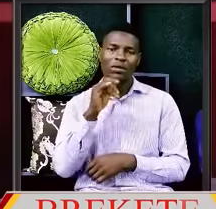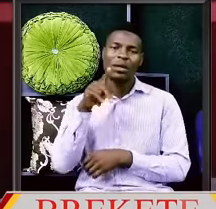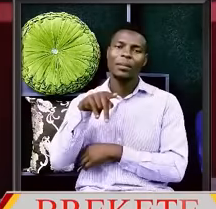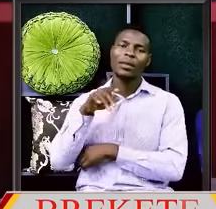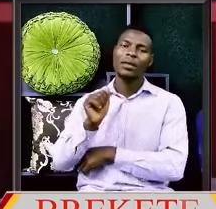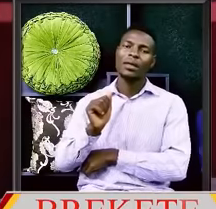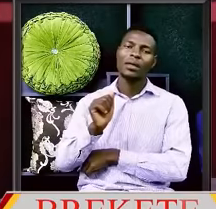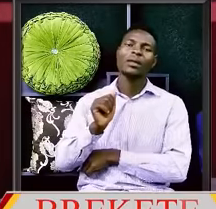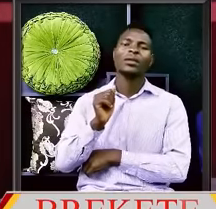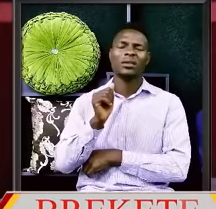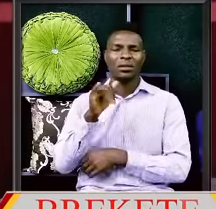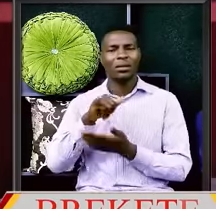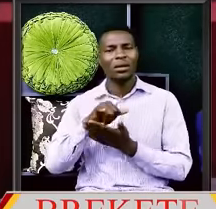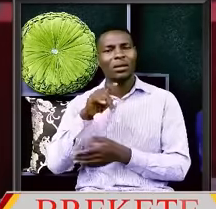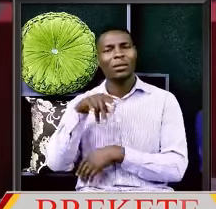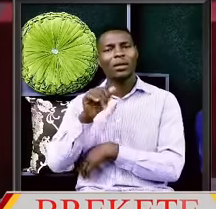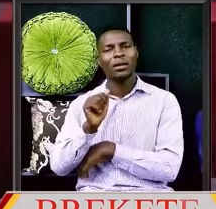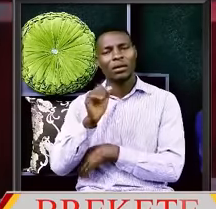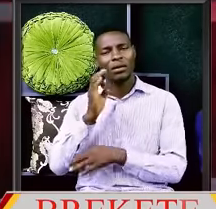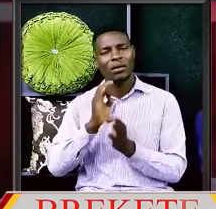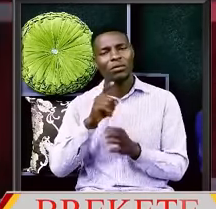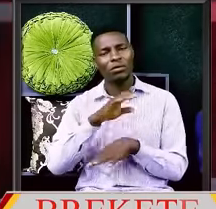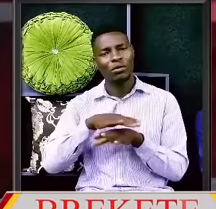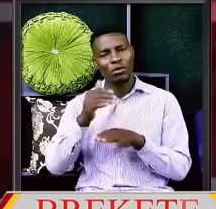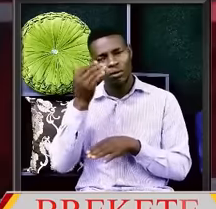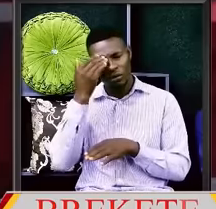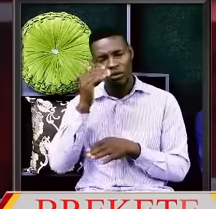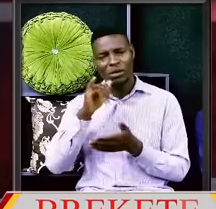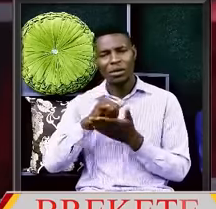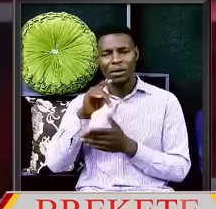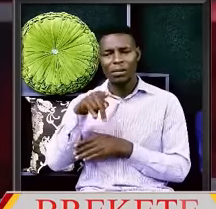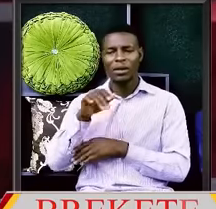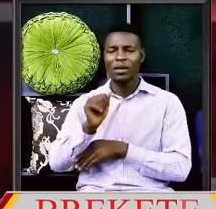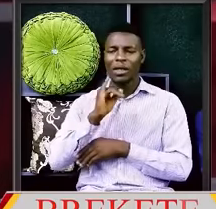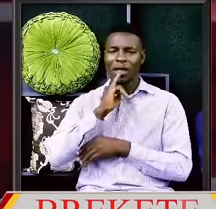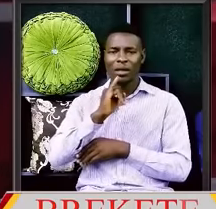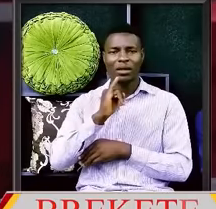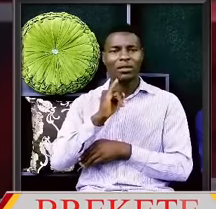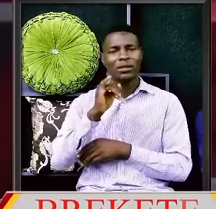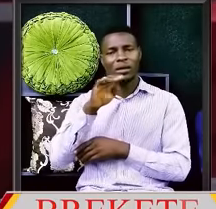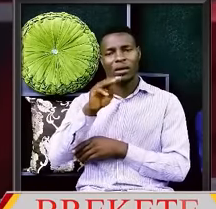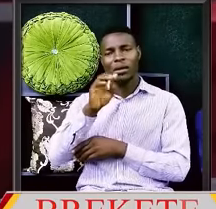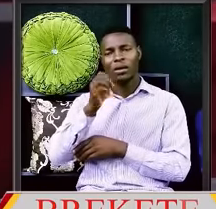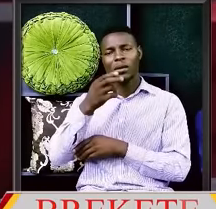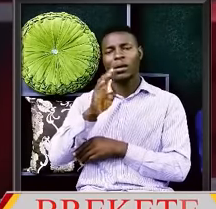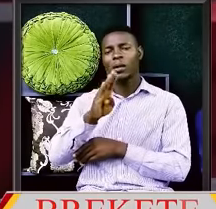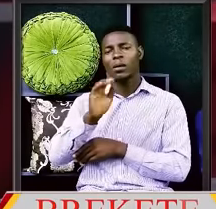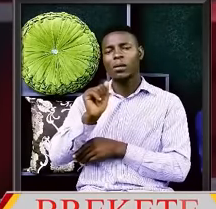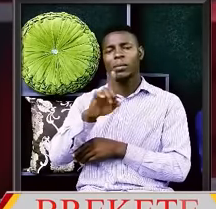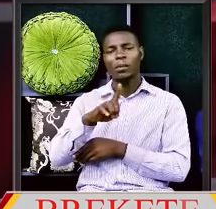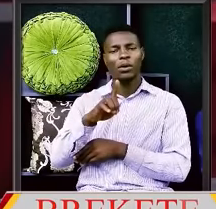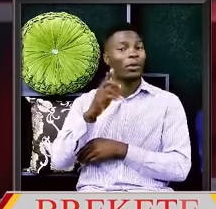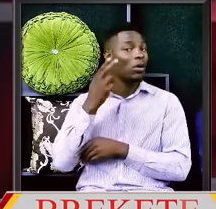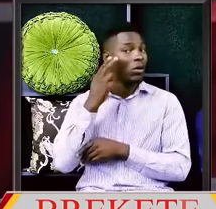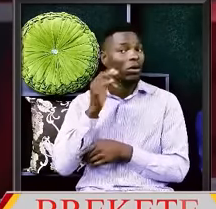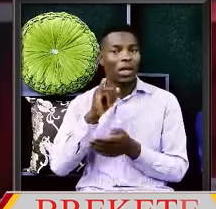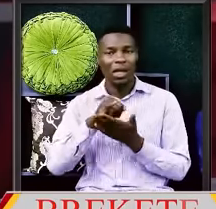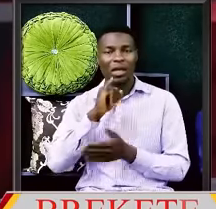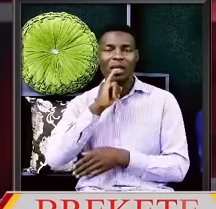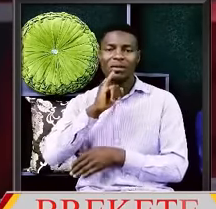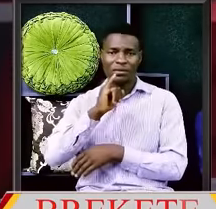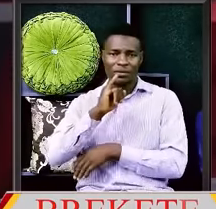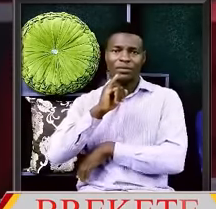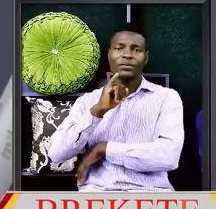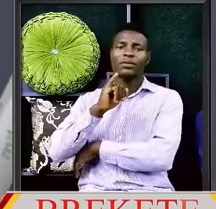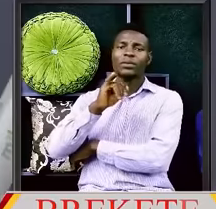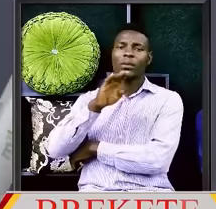PA, Honorable President, if you don't know, that PA is Mohbad's uncle. Is Mohbad's mother's brother.